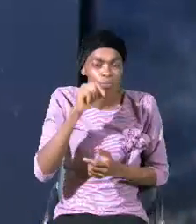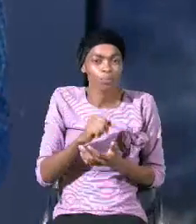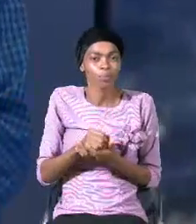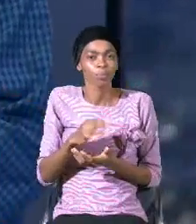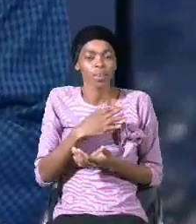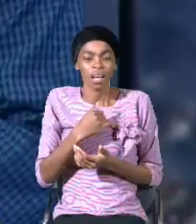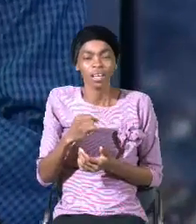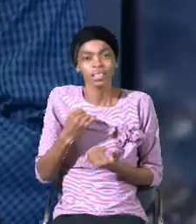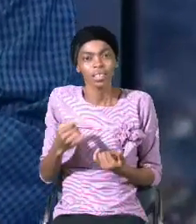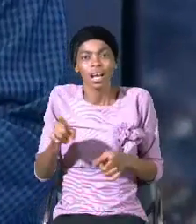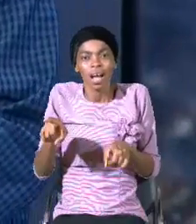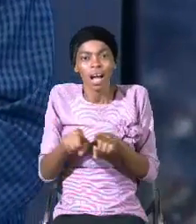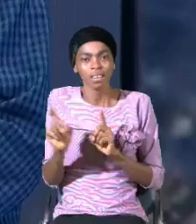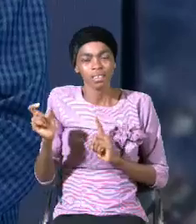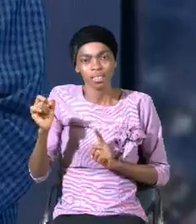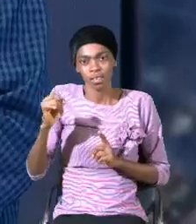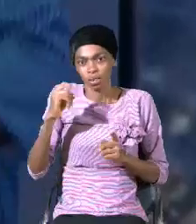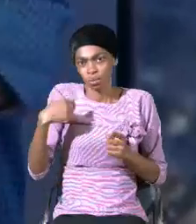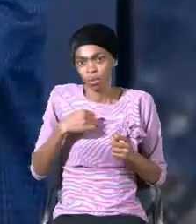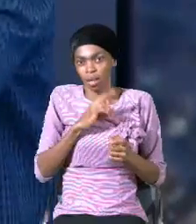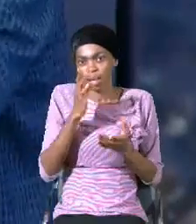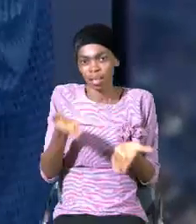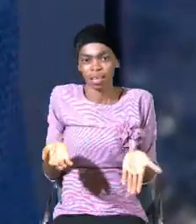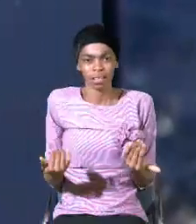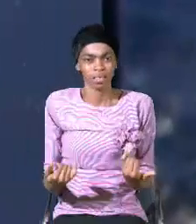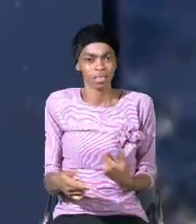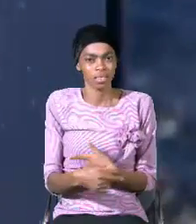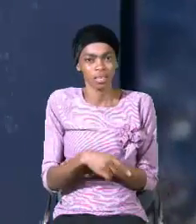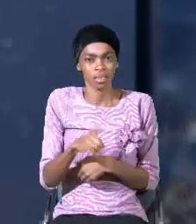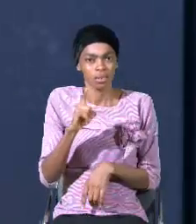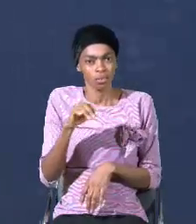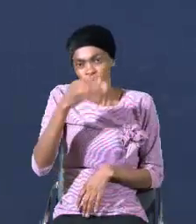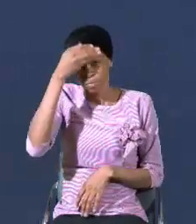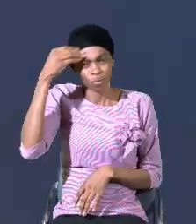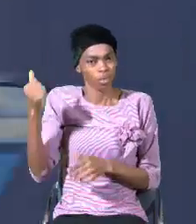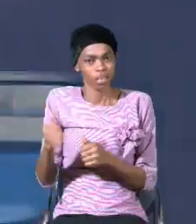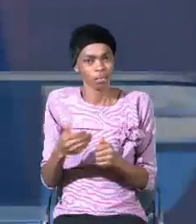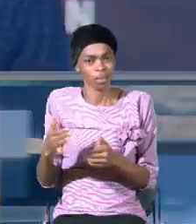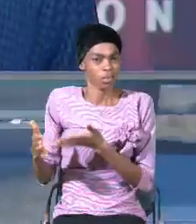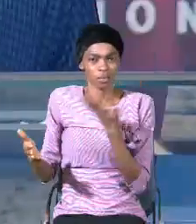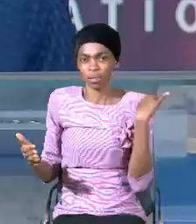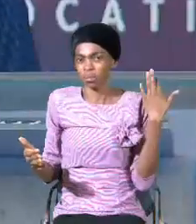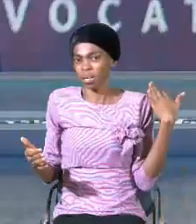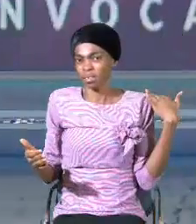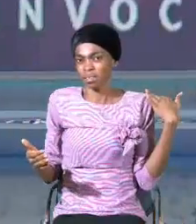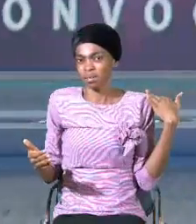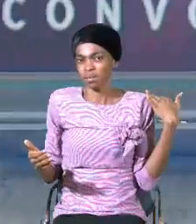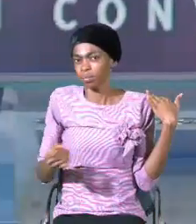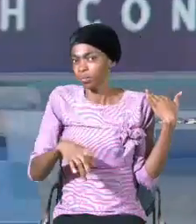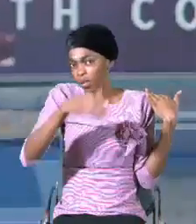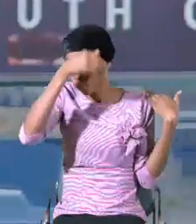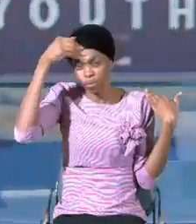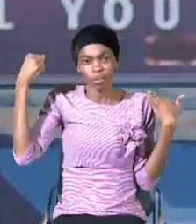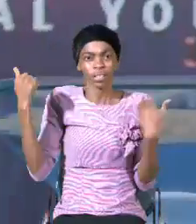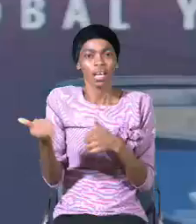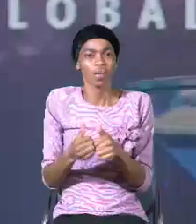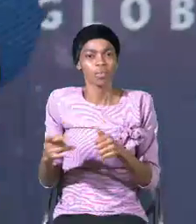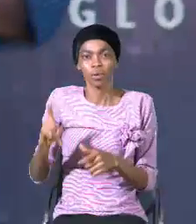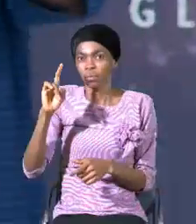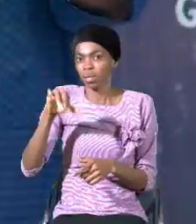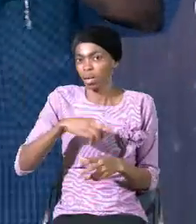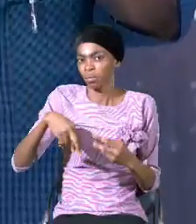as you are here today, you forget everything of the past. You forget everyone